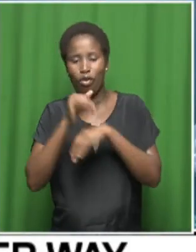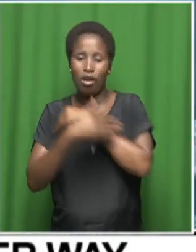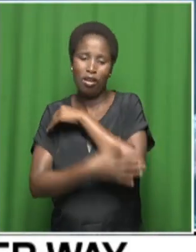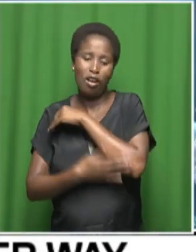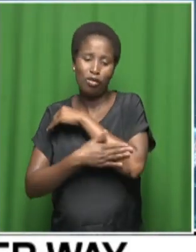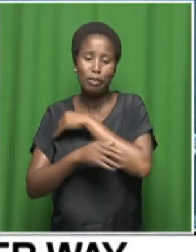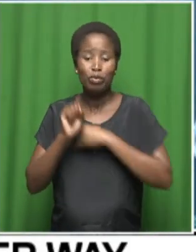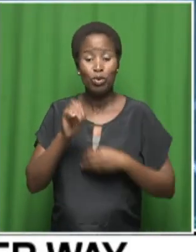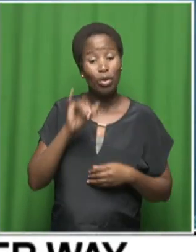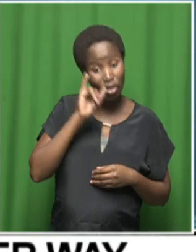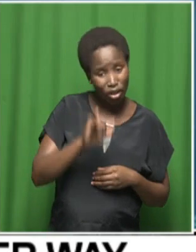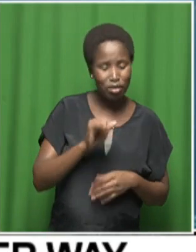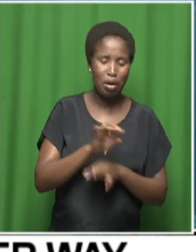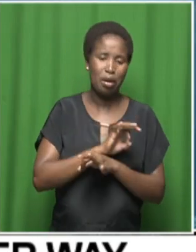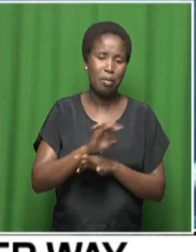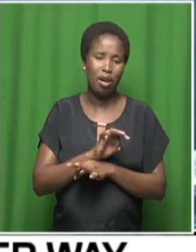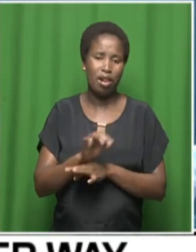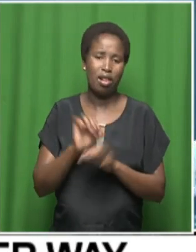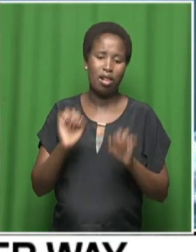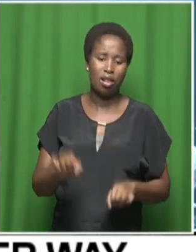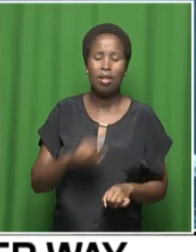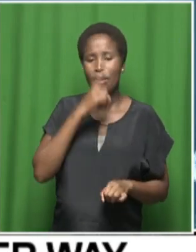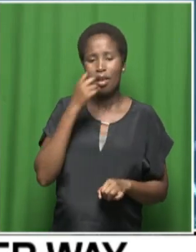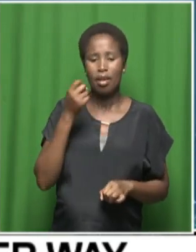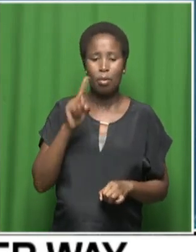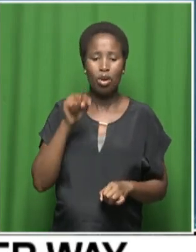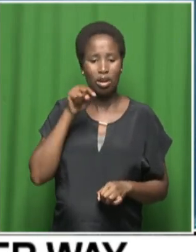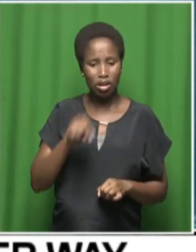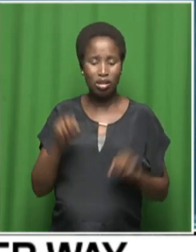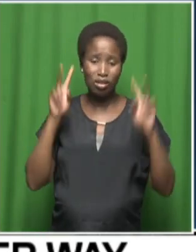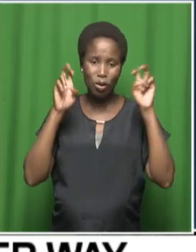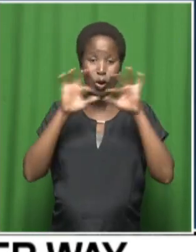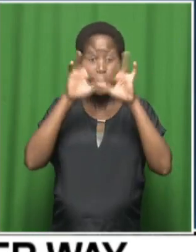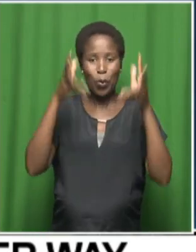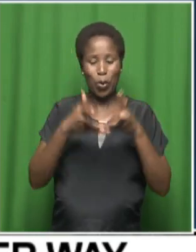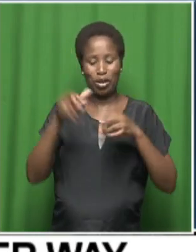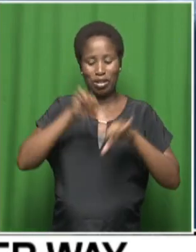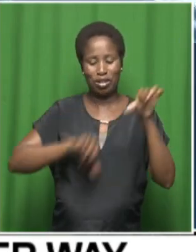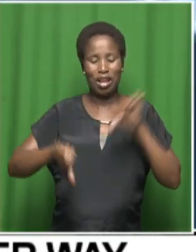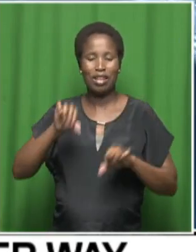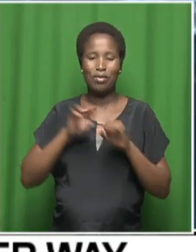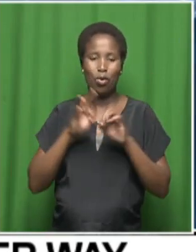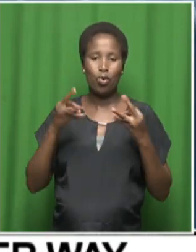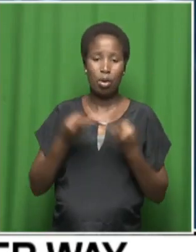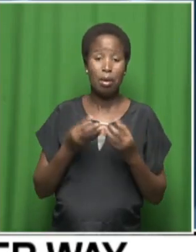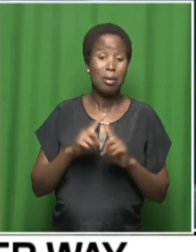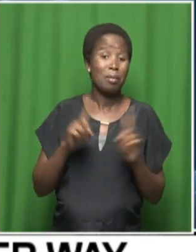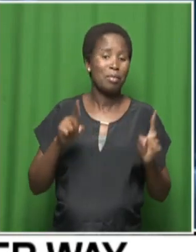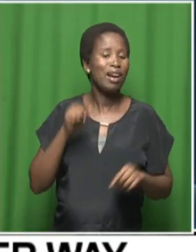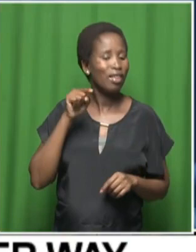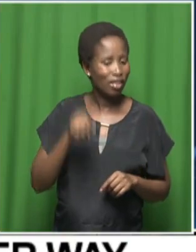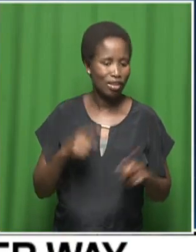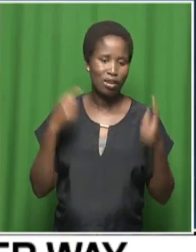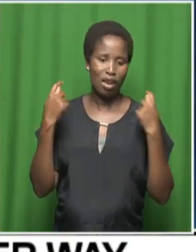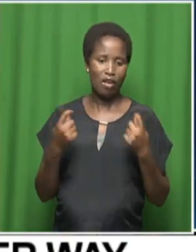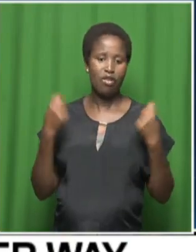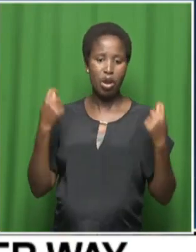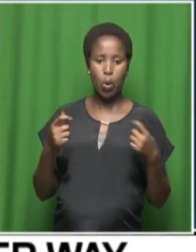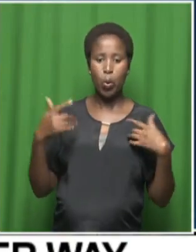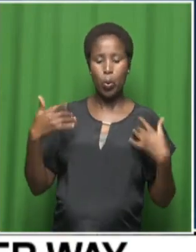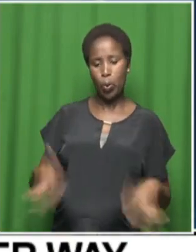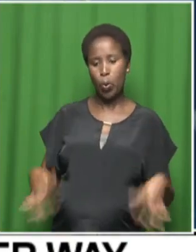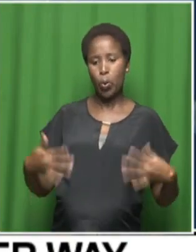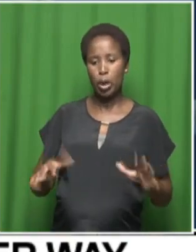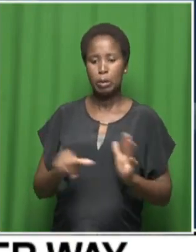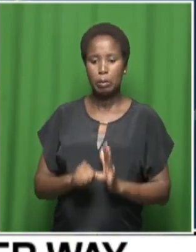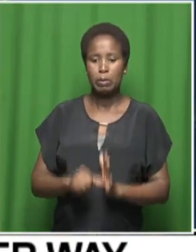are looking at in this, what we call, it's part of the World Science Forum, but it's one of its side events that is just